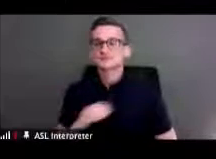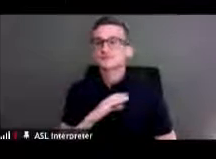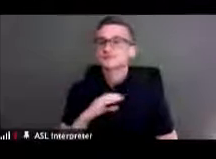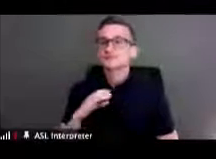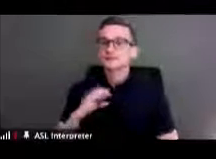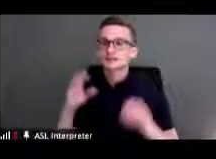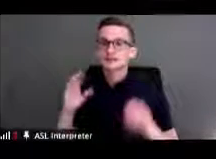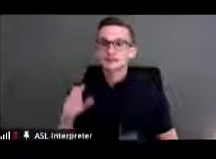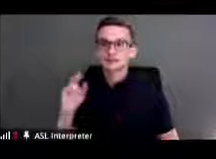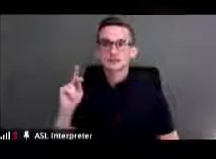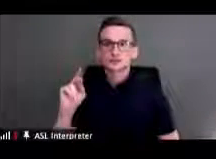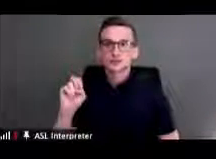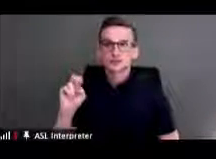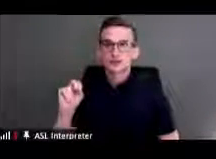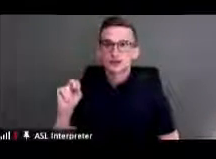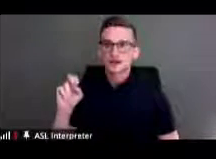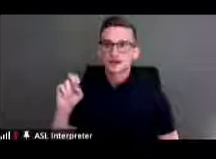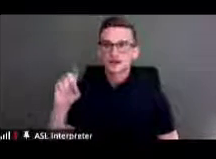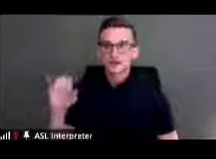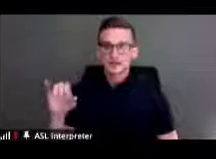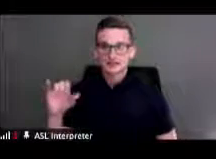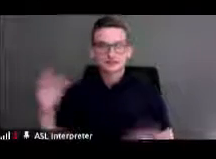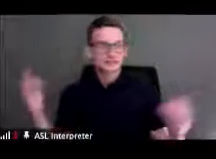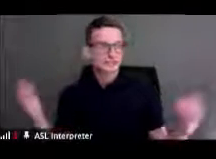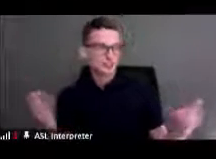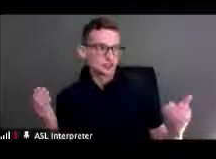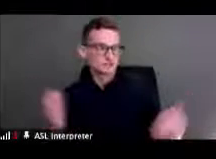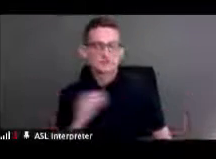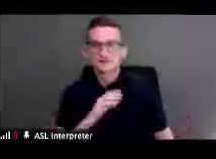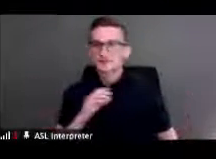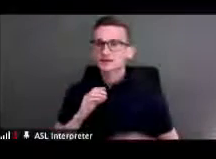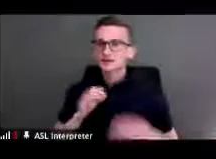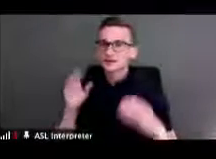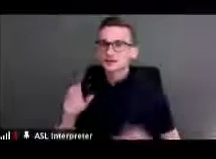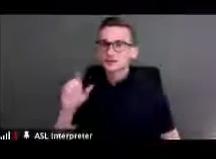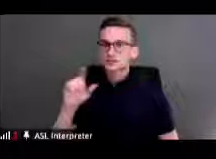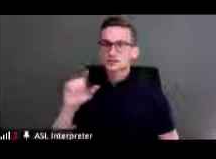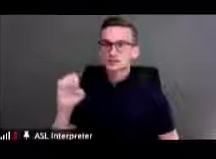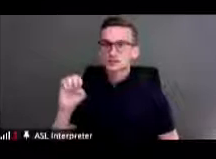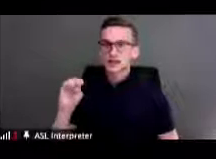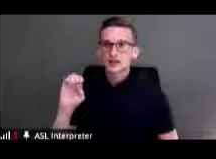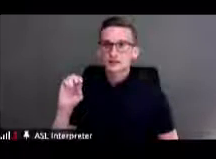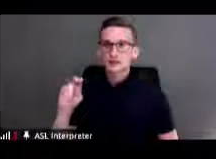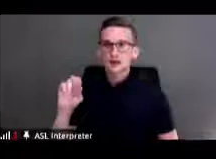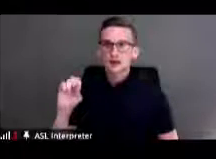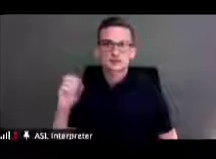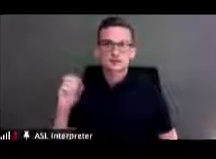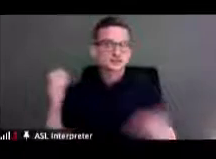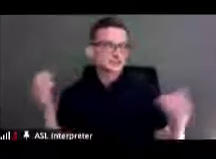Commissioner Kennedy? Here. Commissioner Lamont? Here.